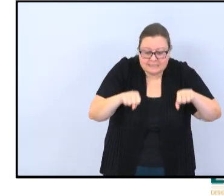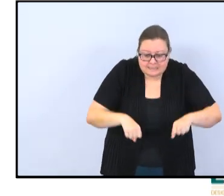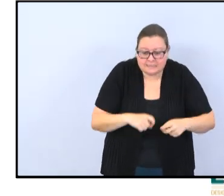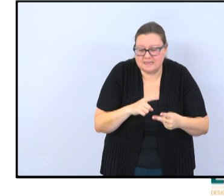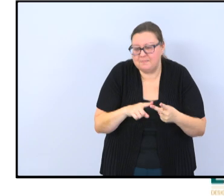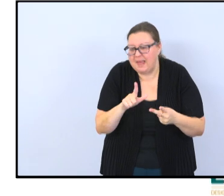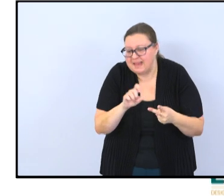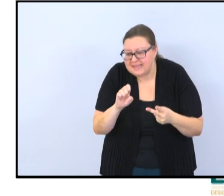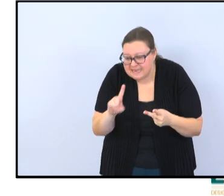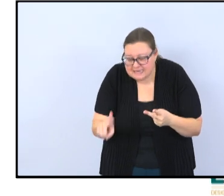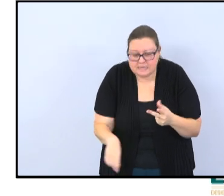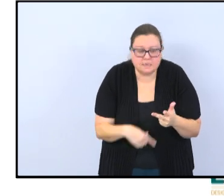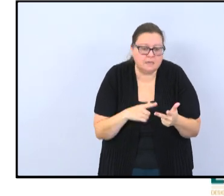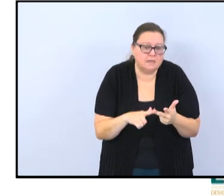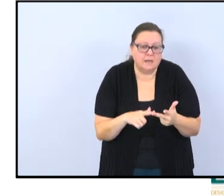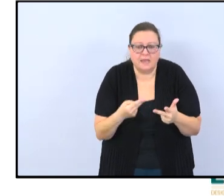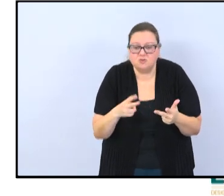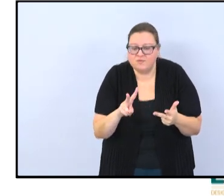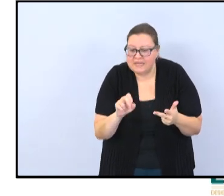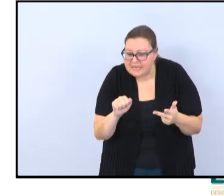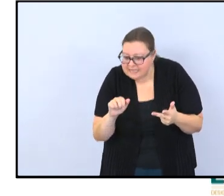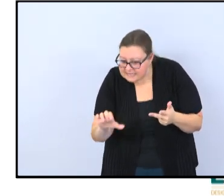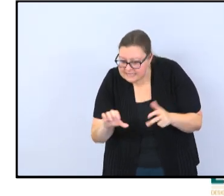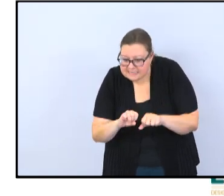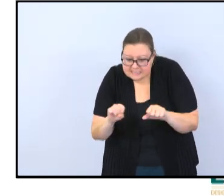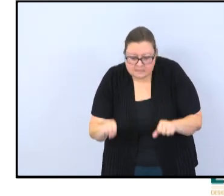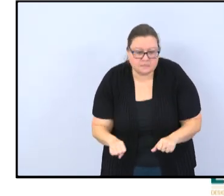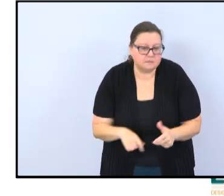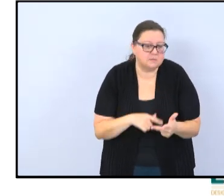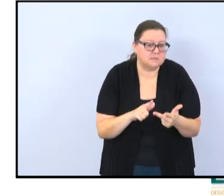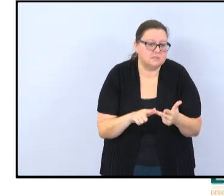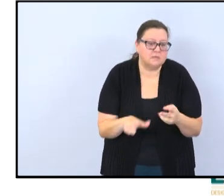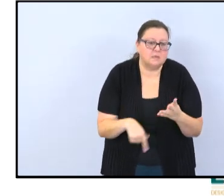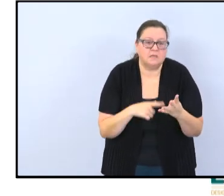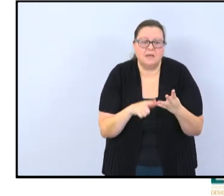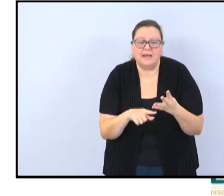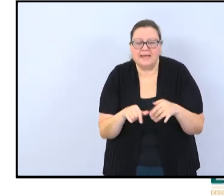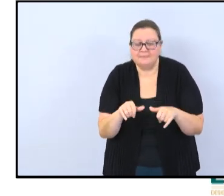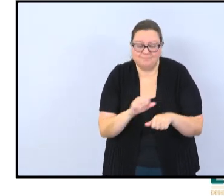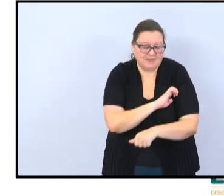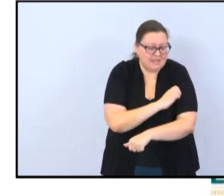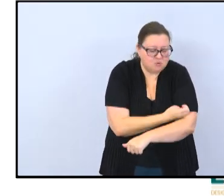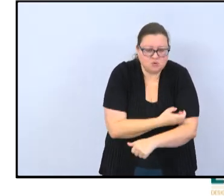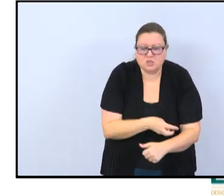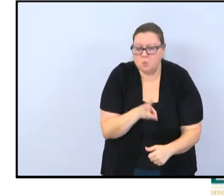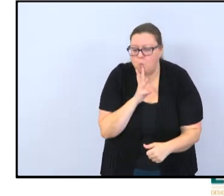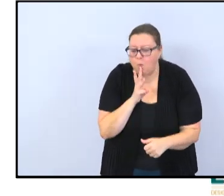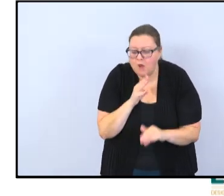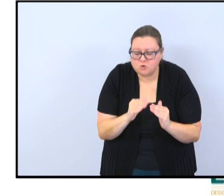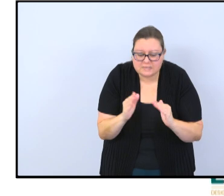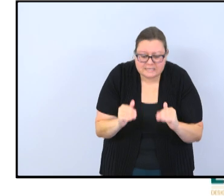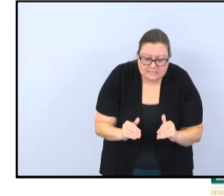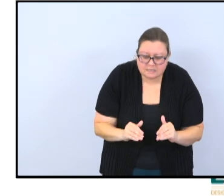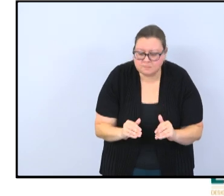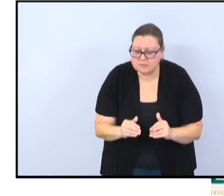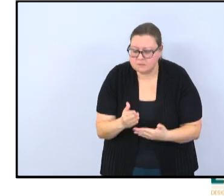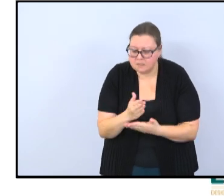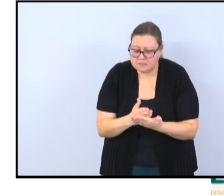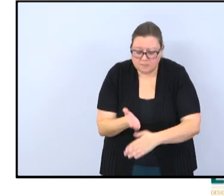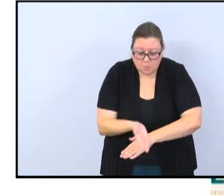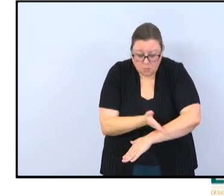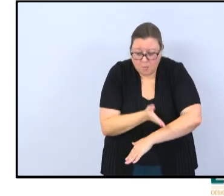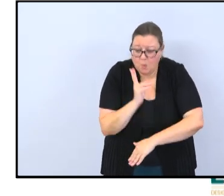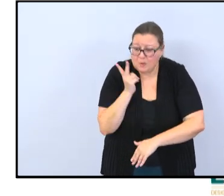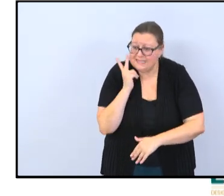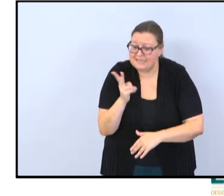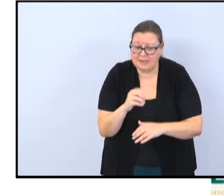HVAC systems. We're going to be looking at chillers and stuff, energy and water systems, building shell improvements. You're going to see some of that on